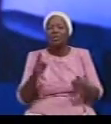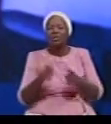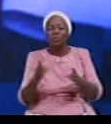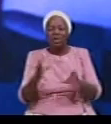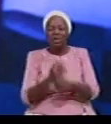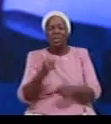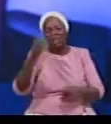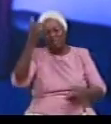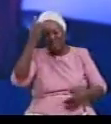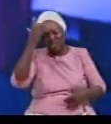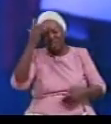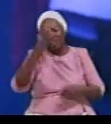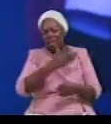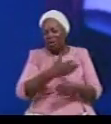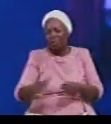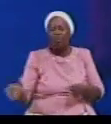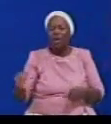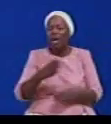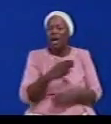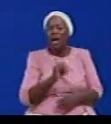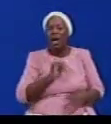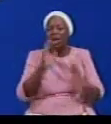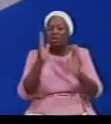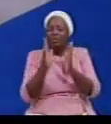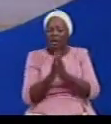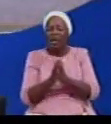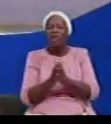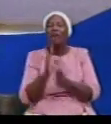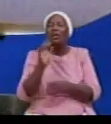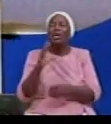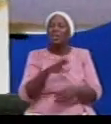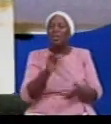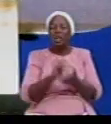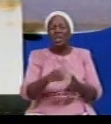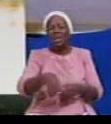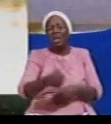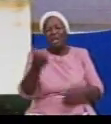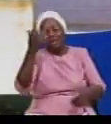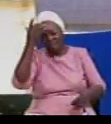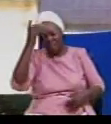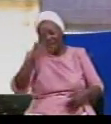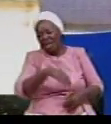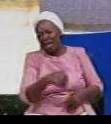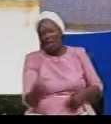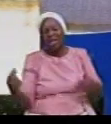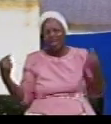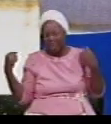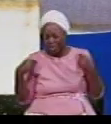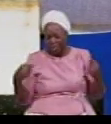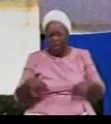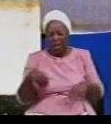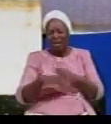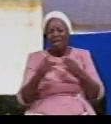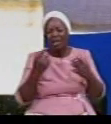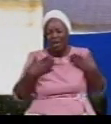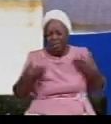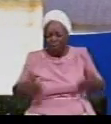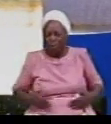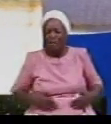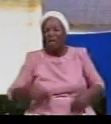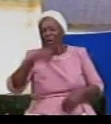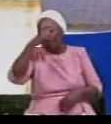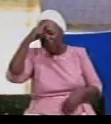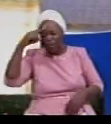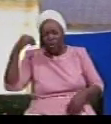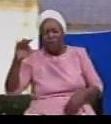and infirmities away, I pray that any sickness, any infirmity in our system, because of